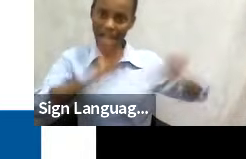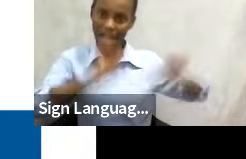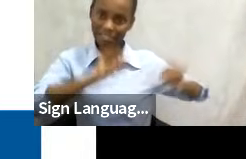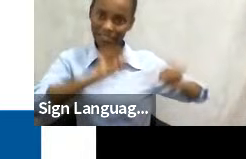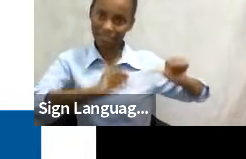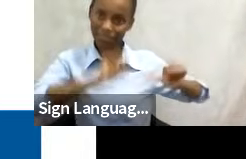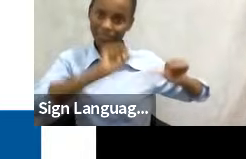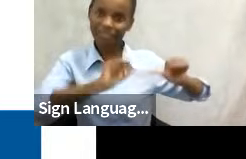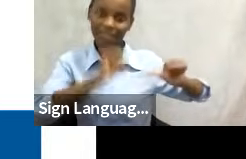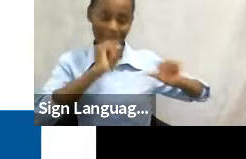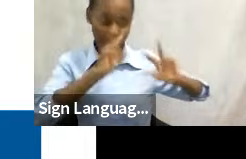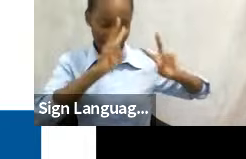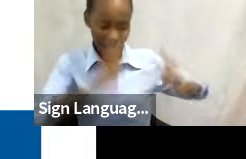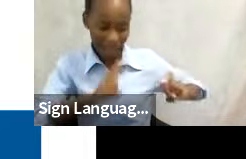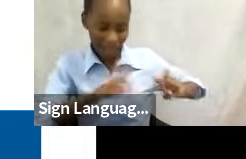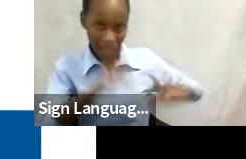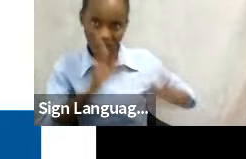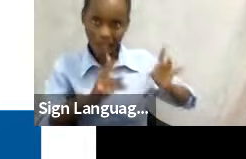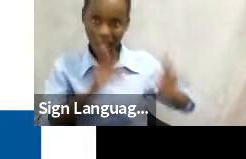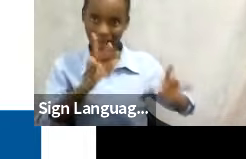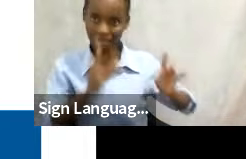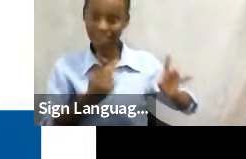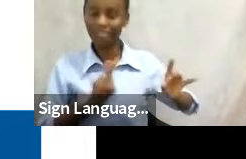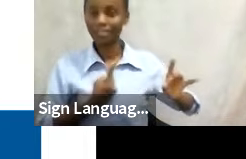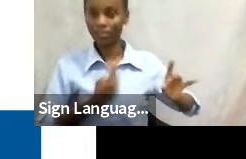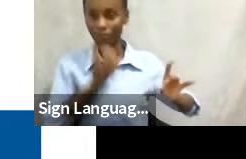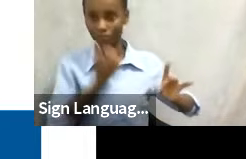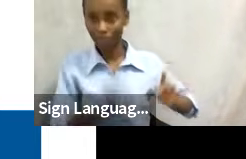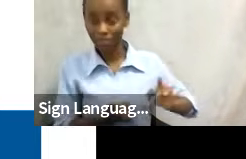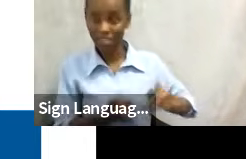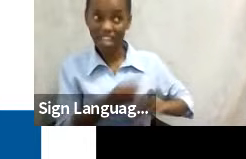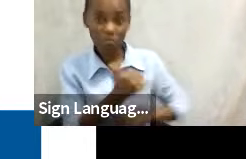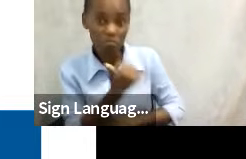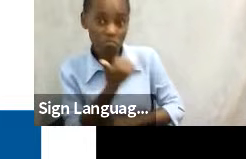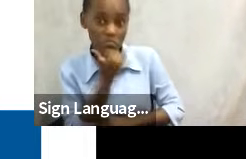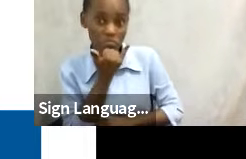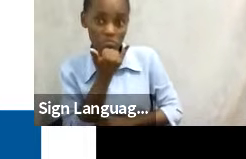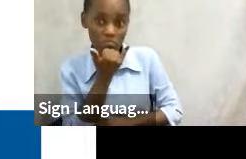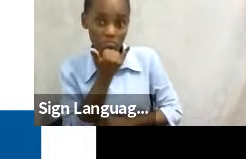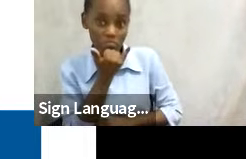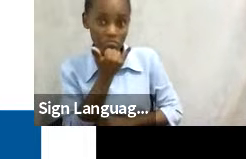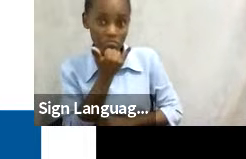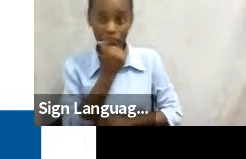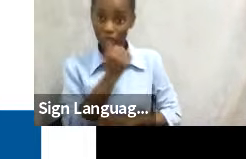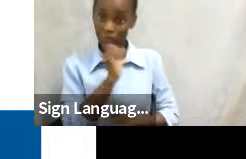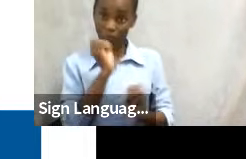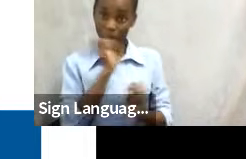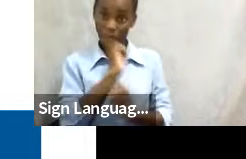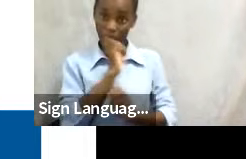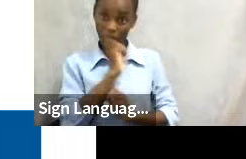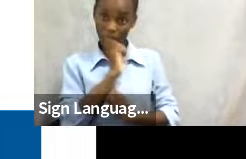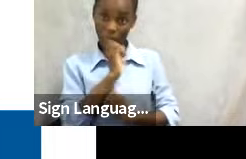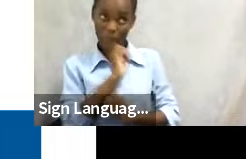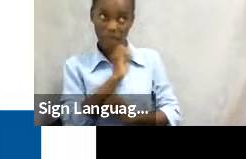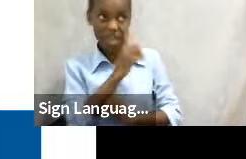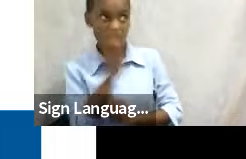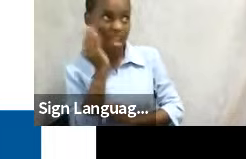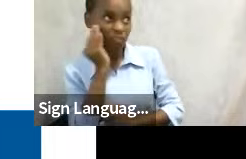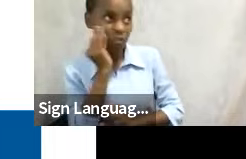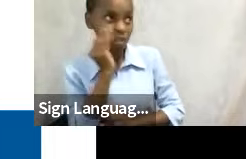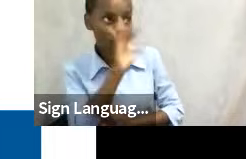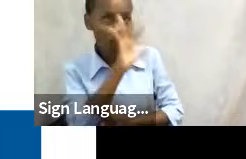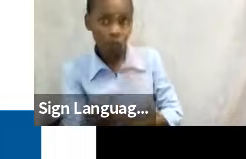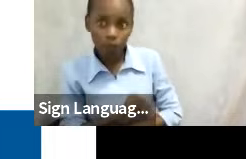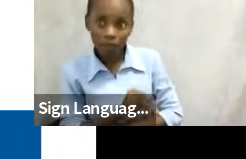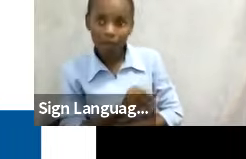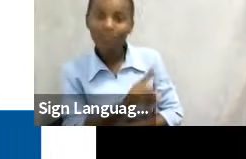the tutorial. And if you're not happy with the data that's been captured there, by all means,